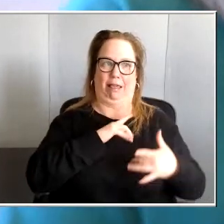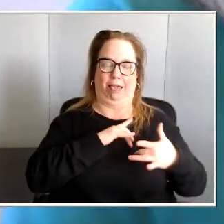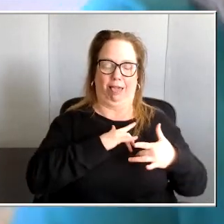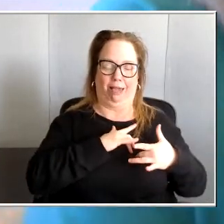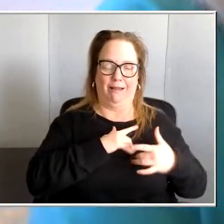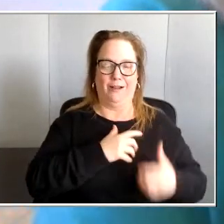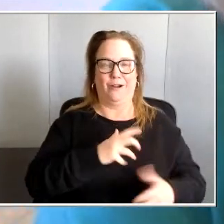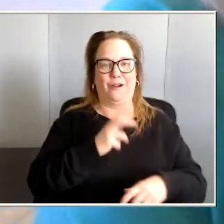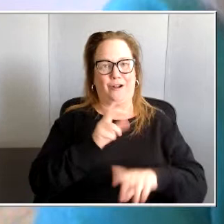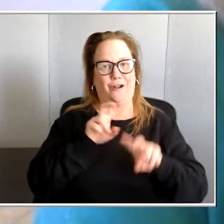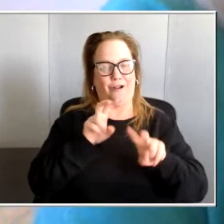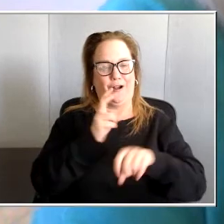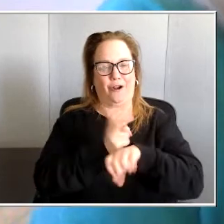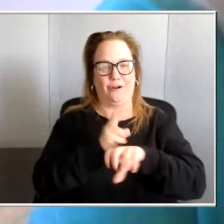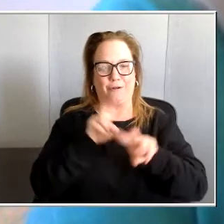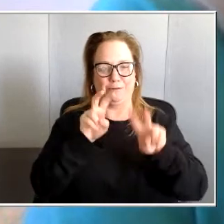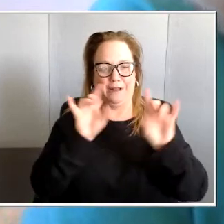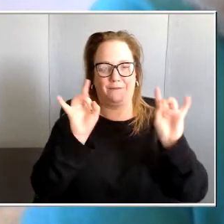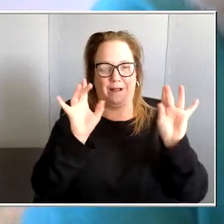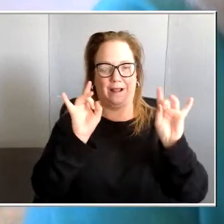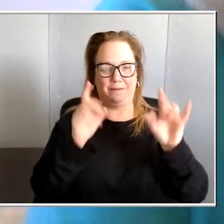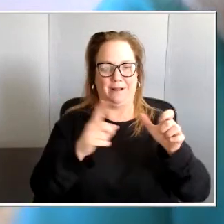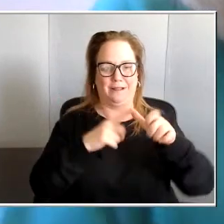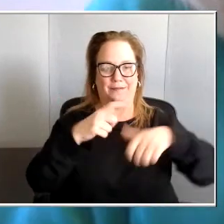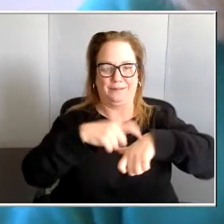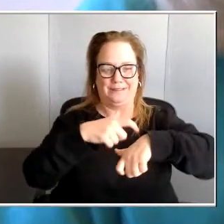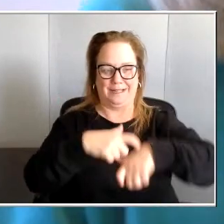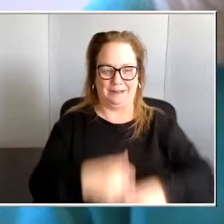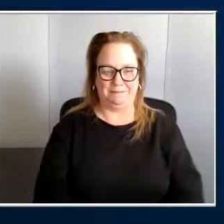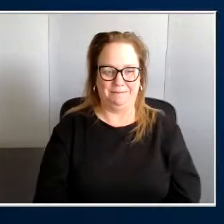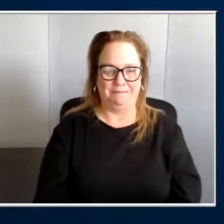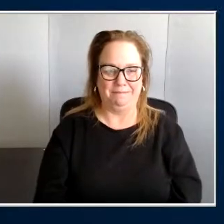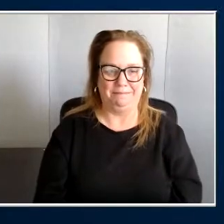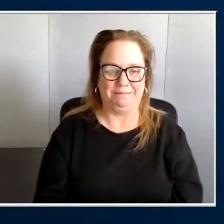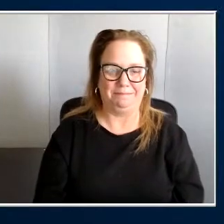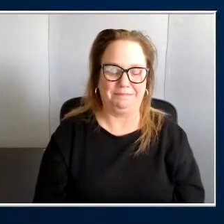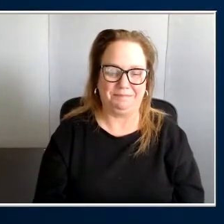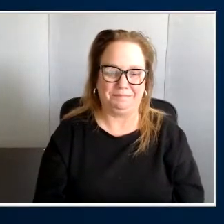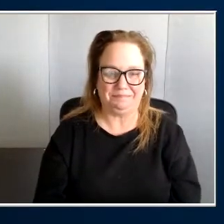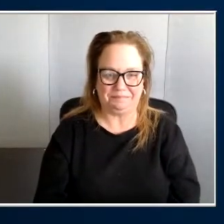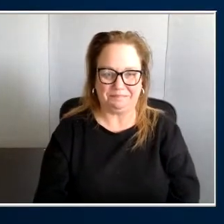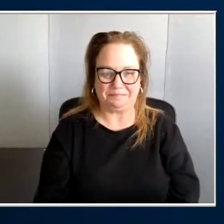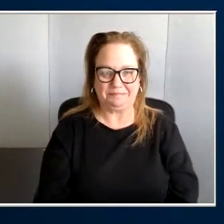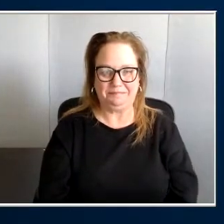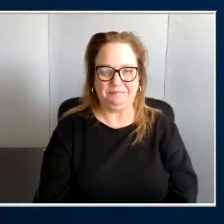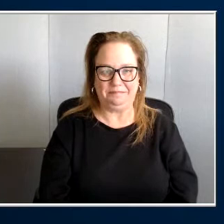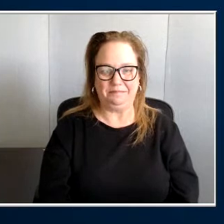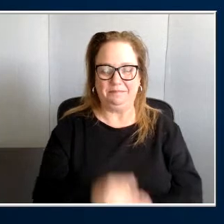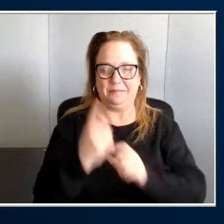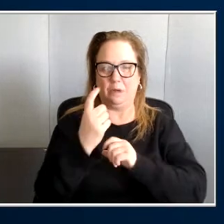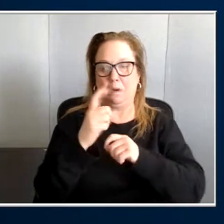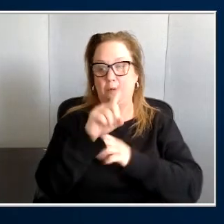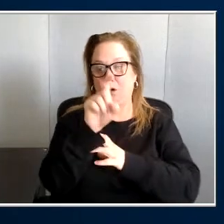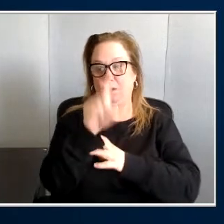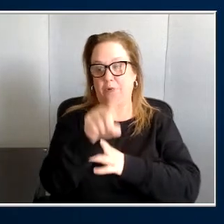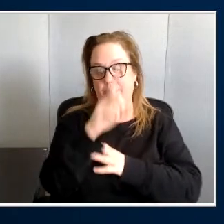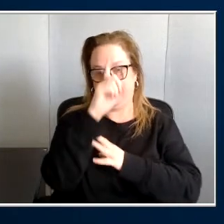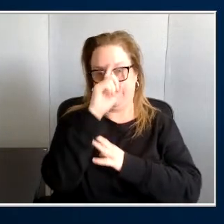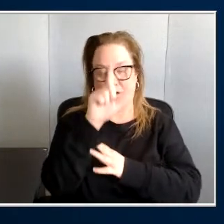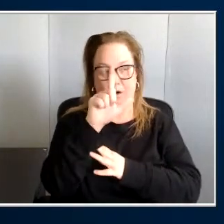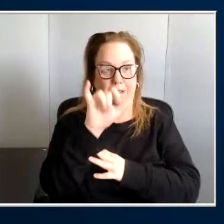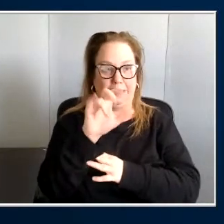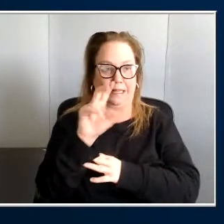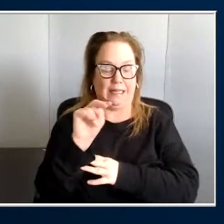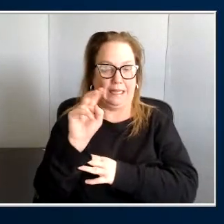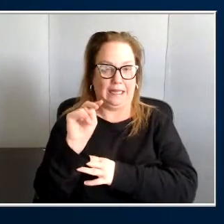her play volleyball the first time. So I have one more question. This is from Lynn,